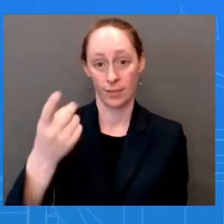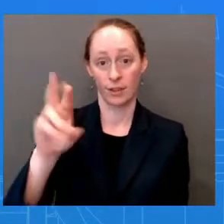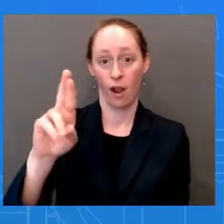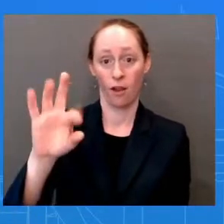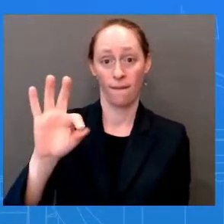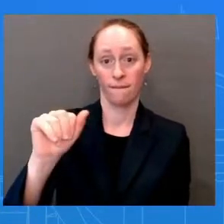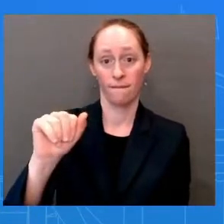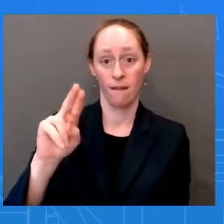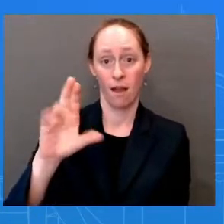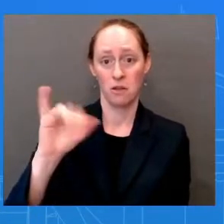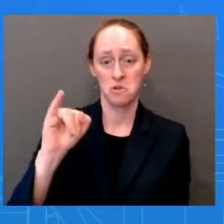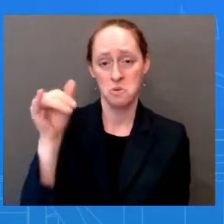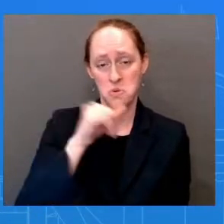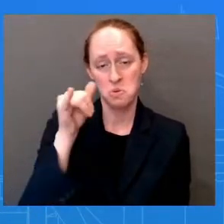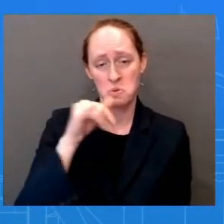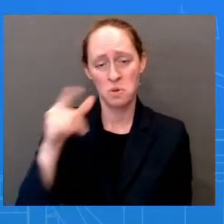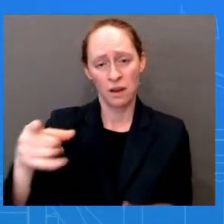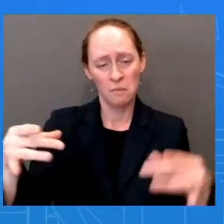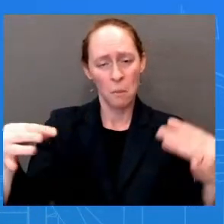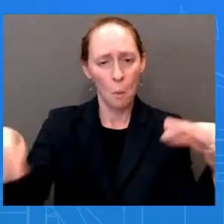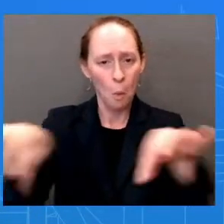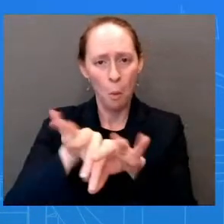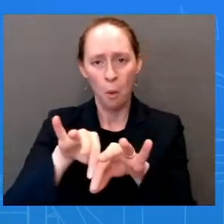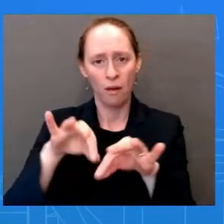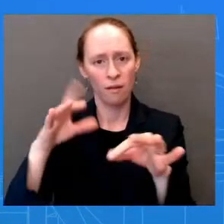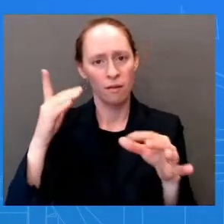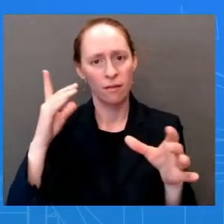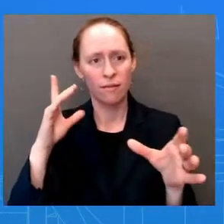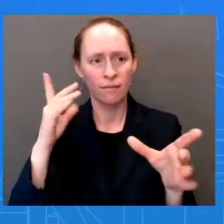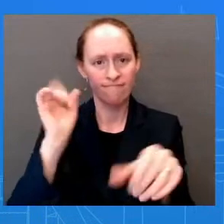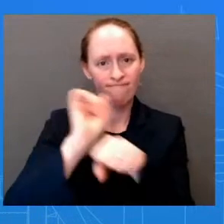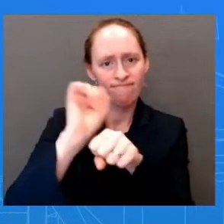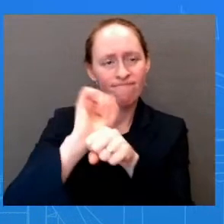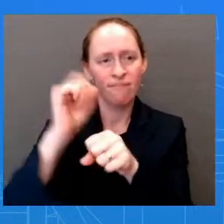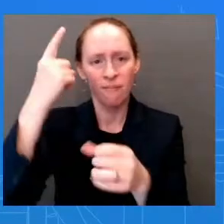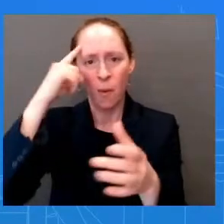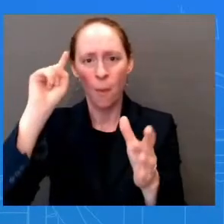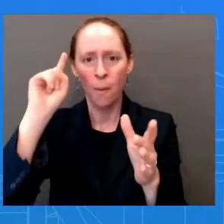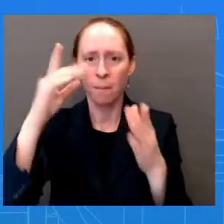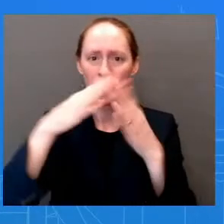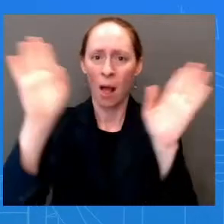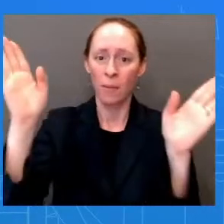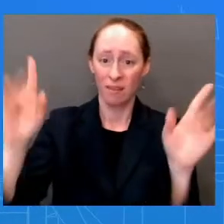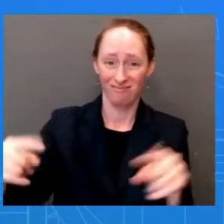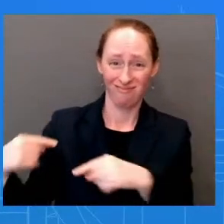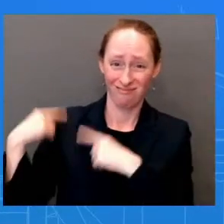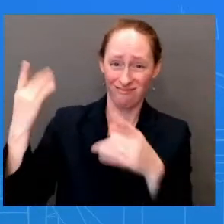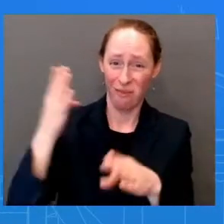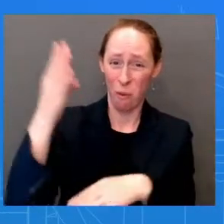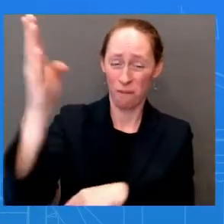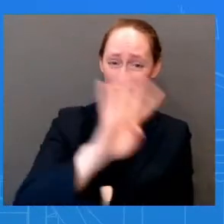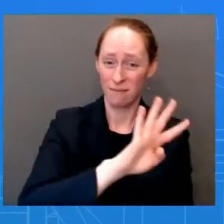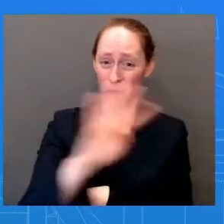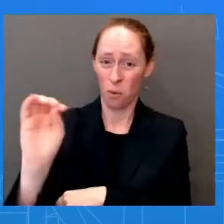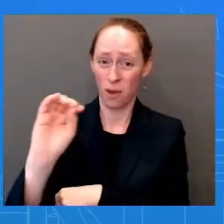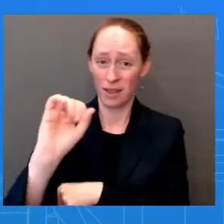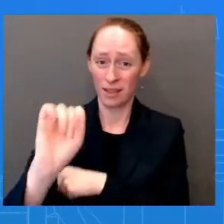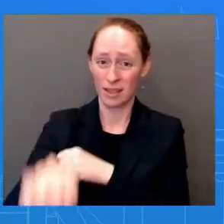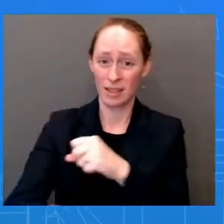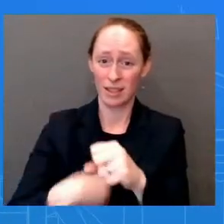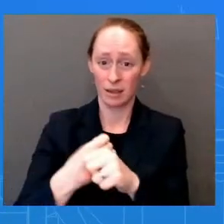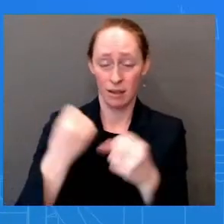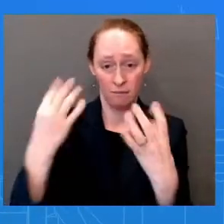last half century, and a leader and a role model for so many of us. So, Tony, thank you. So thank you for reviewing the safety